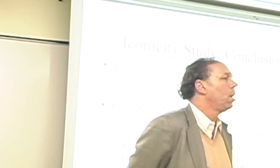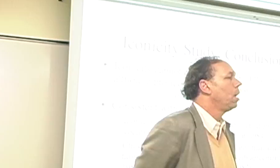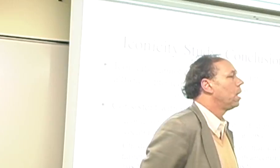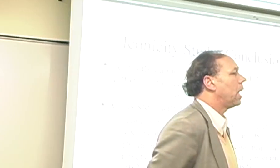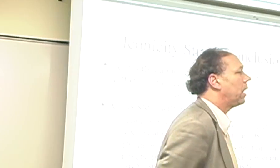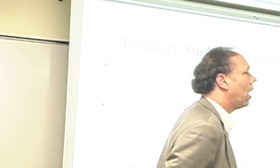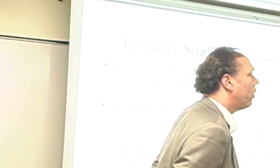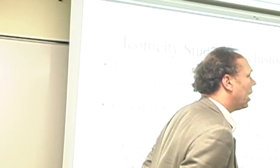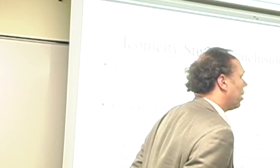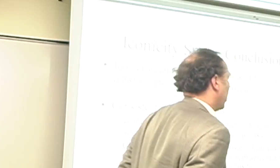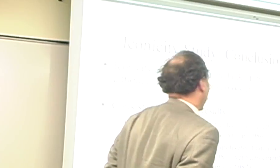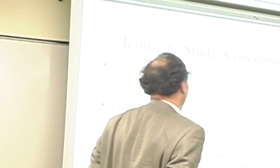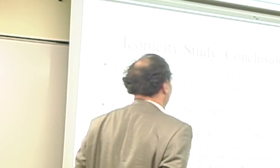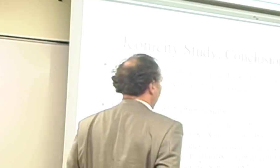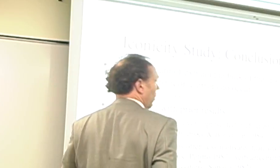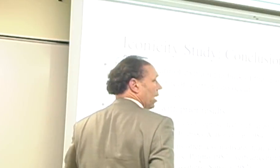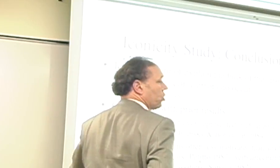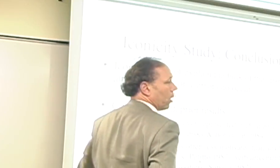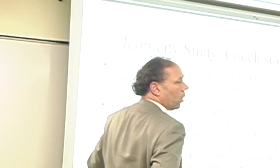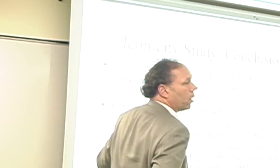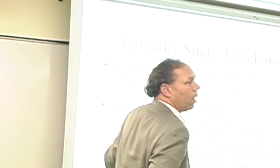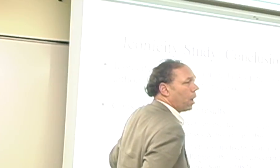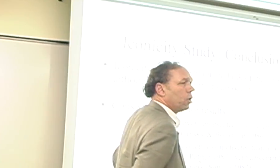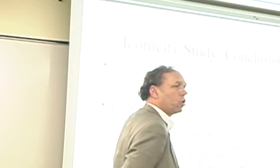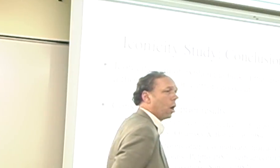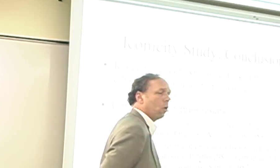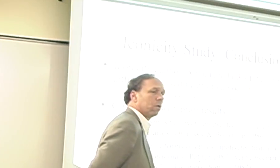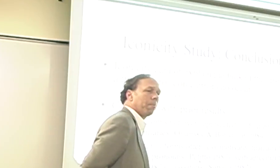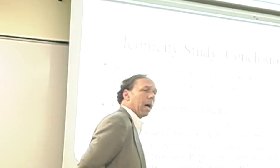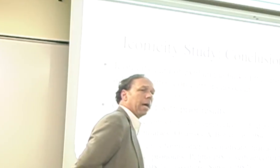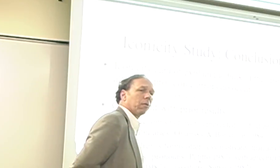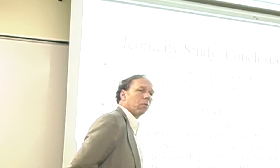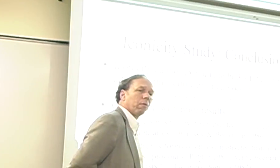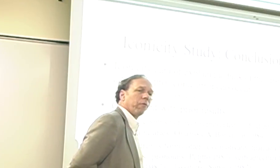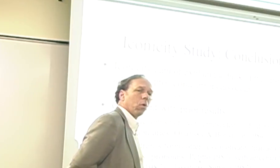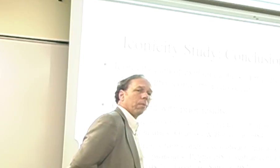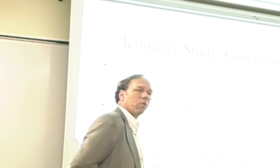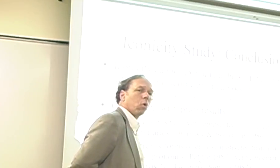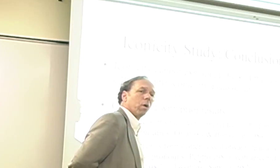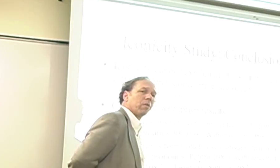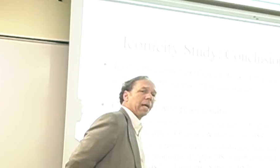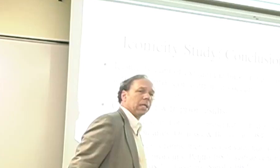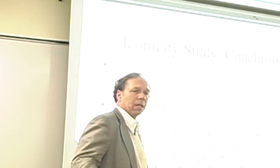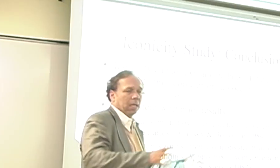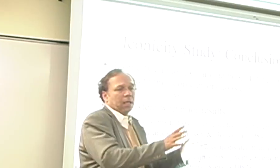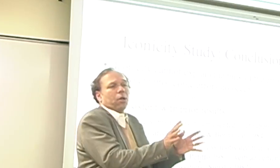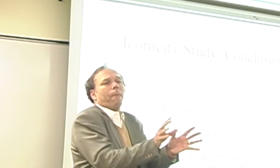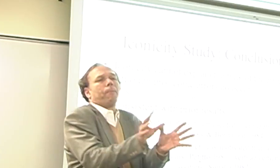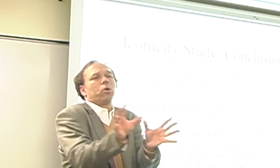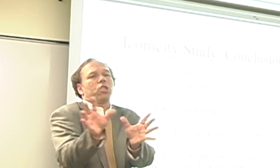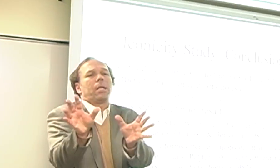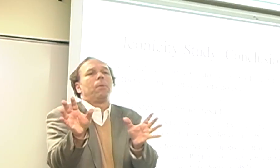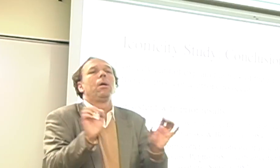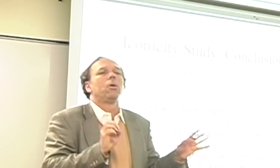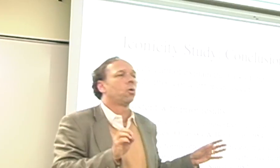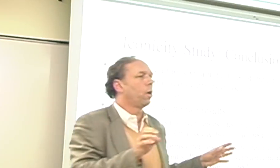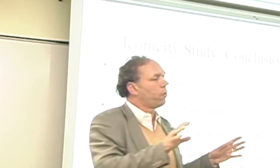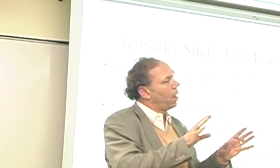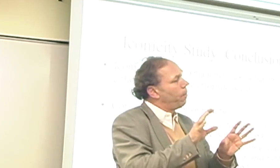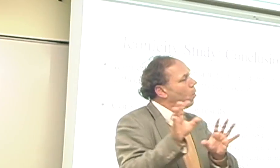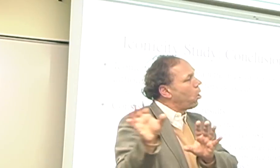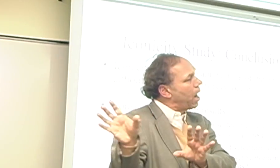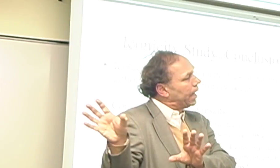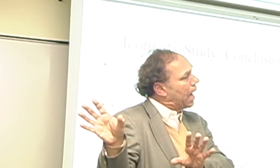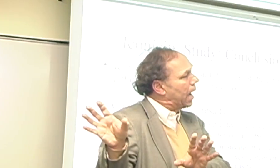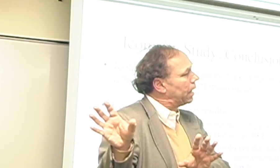LSQ, in those instances it seems that children don't bias their forms towards iconicity. They don't push them